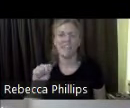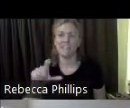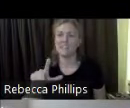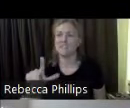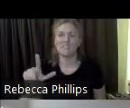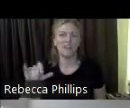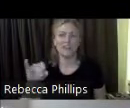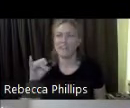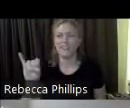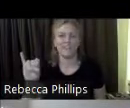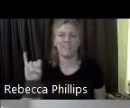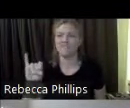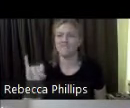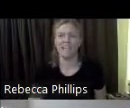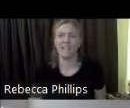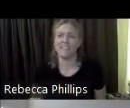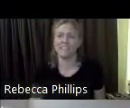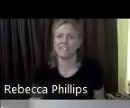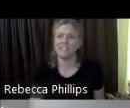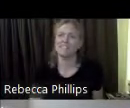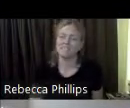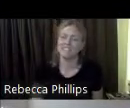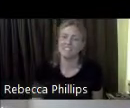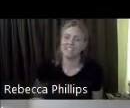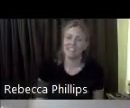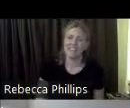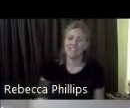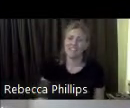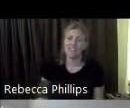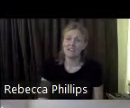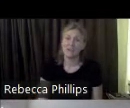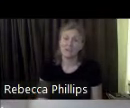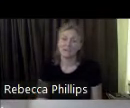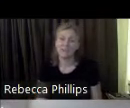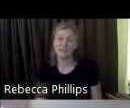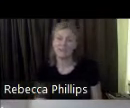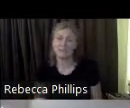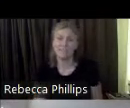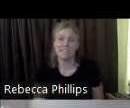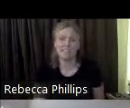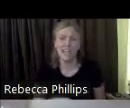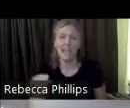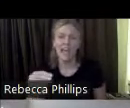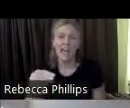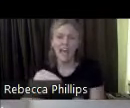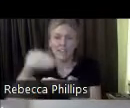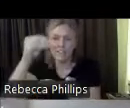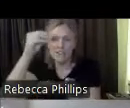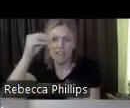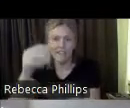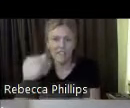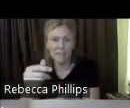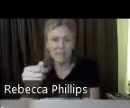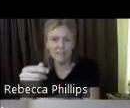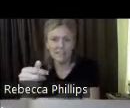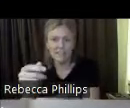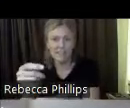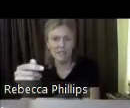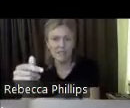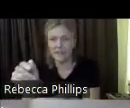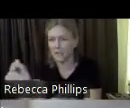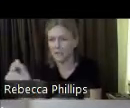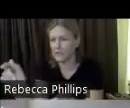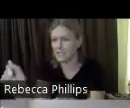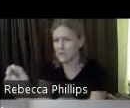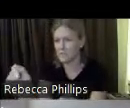depthology. ASL, you don't have to have the Right. ing in it. So Right. it's good to know though, and it'll be fun to see because I learned a little bit. So this is a